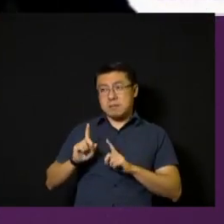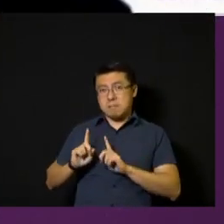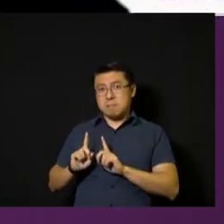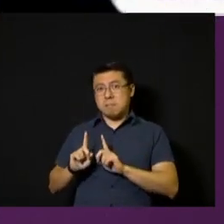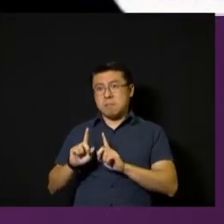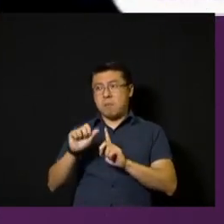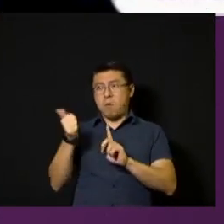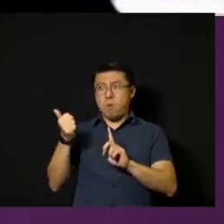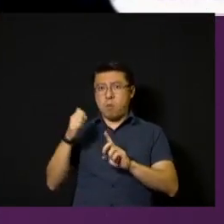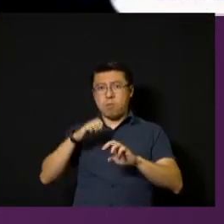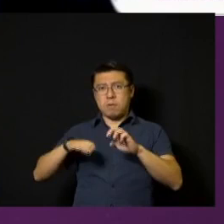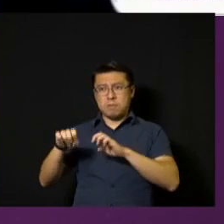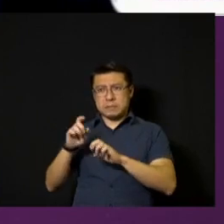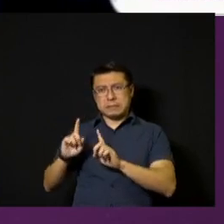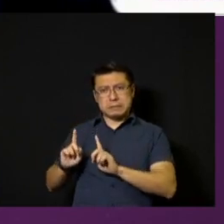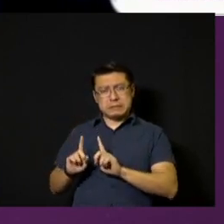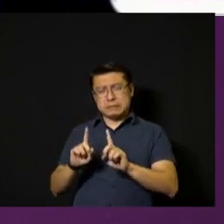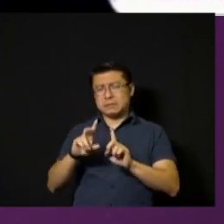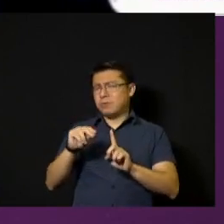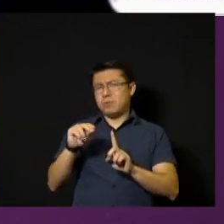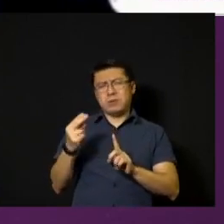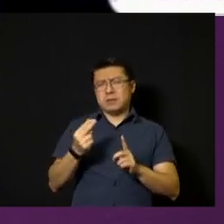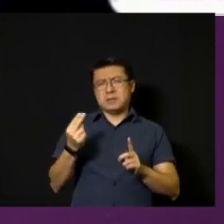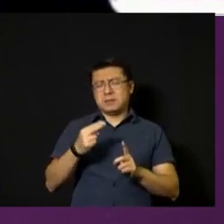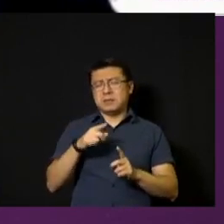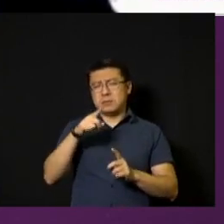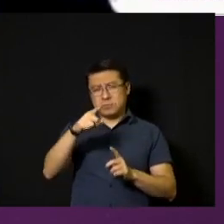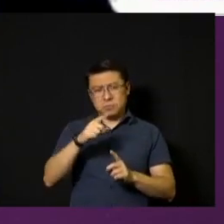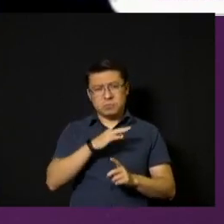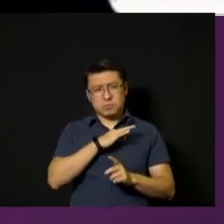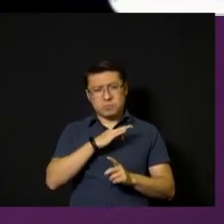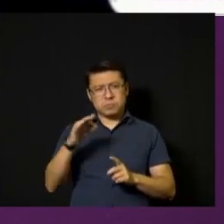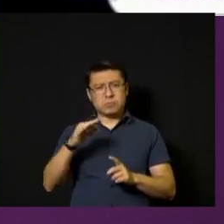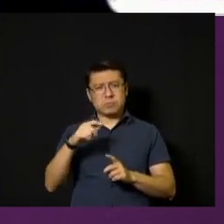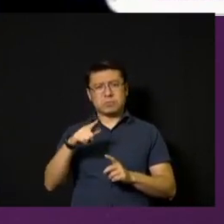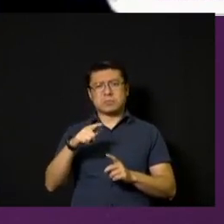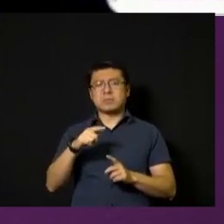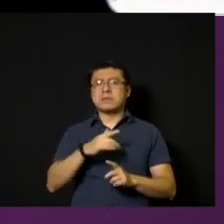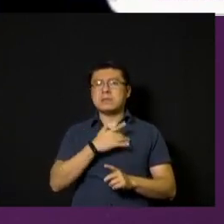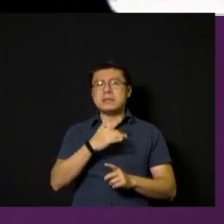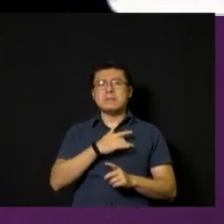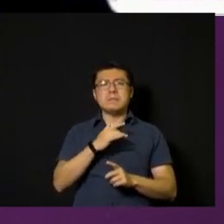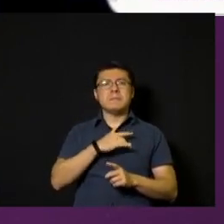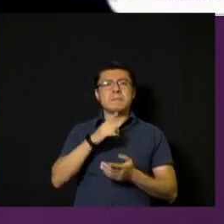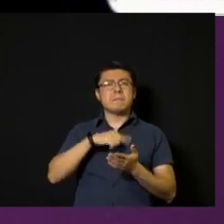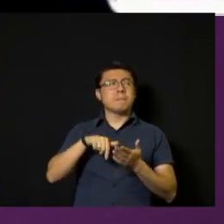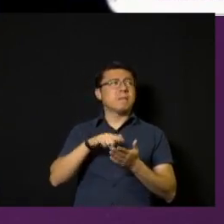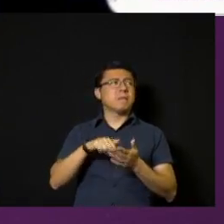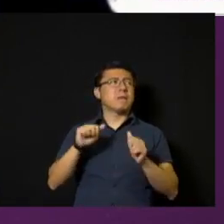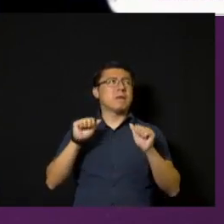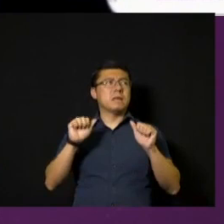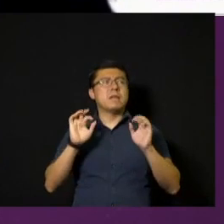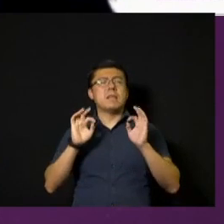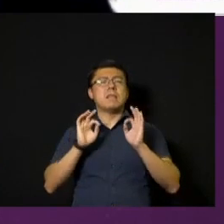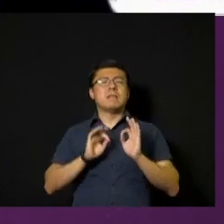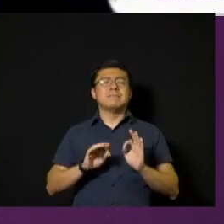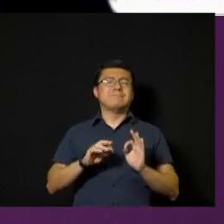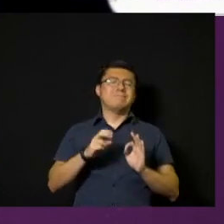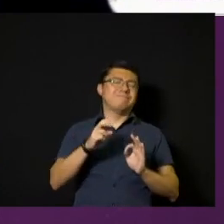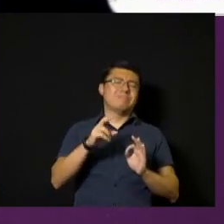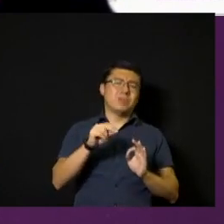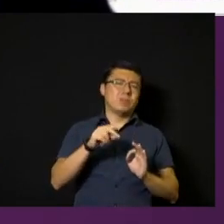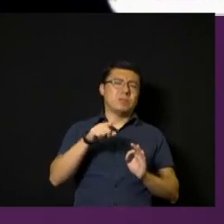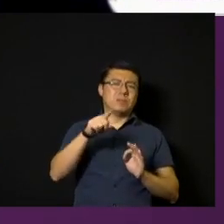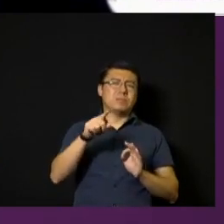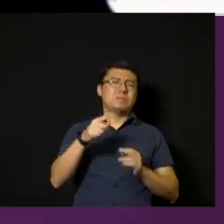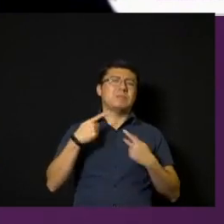if you have Jorge Barca working there, you must want to leave something that is not comfortable for you. The problem is that many